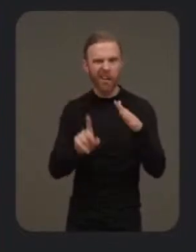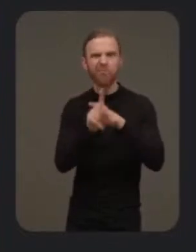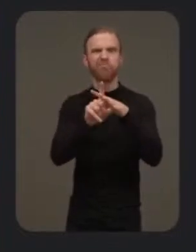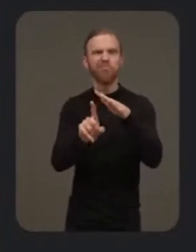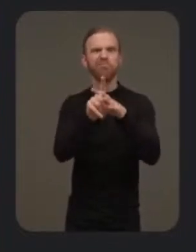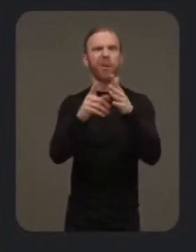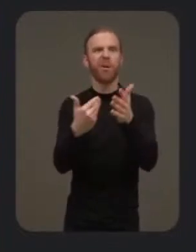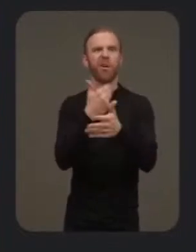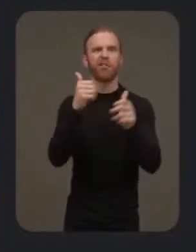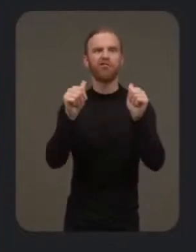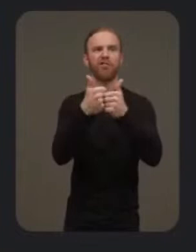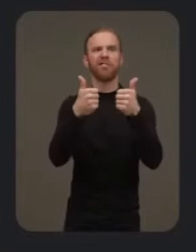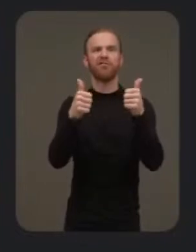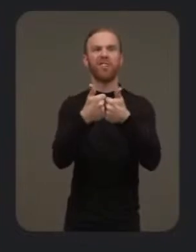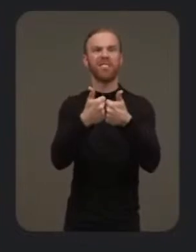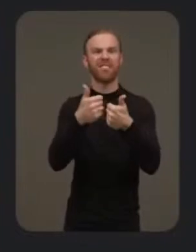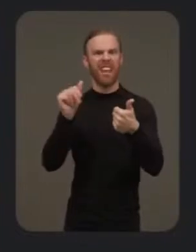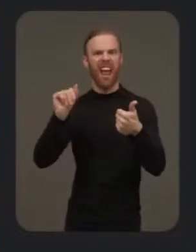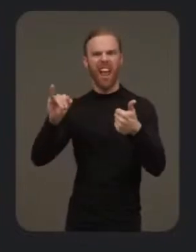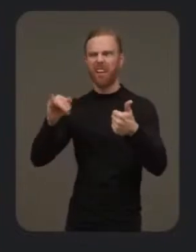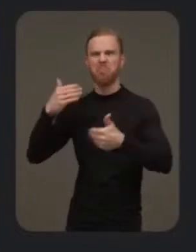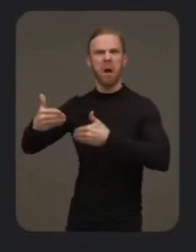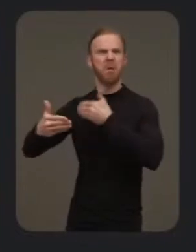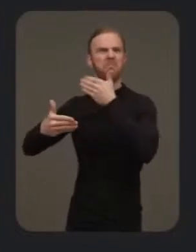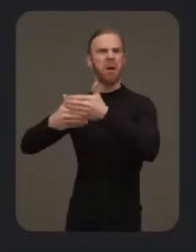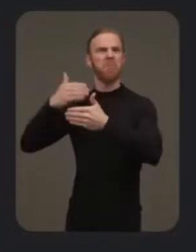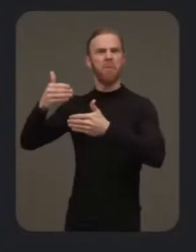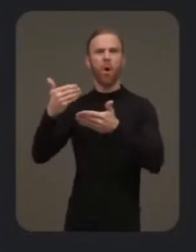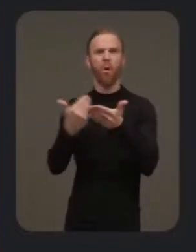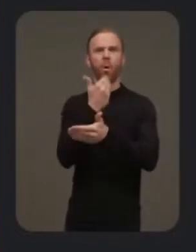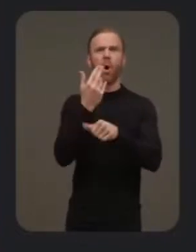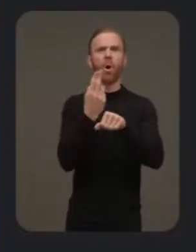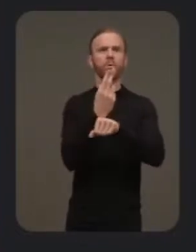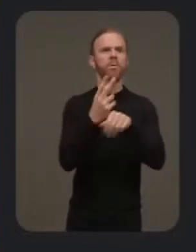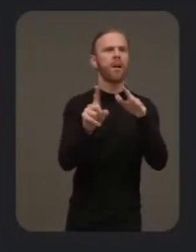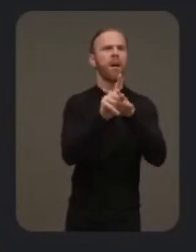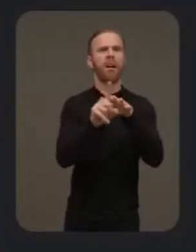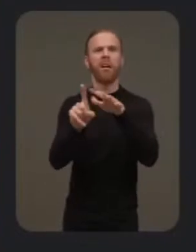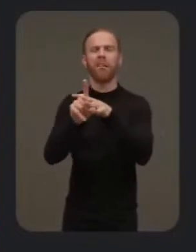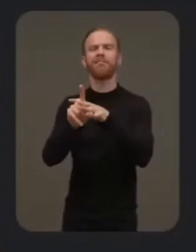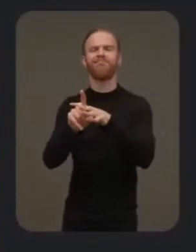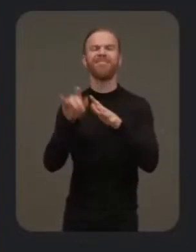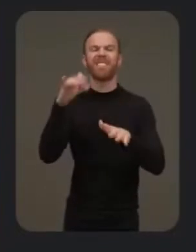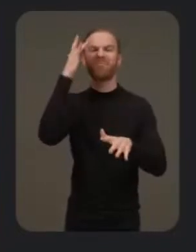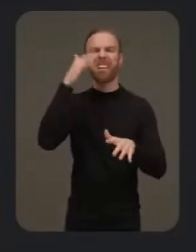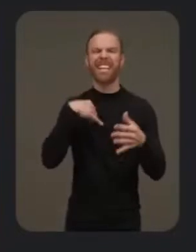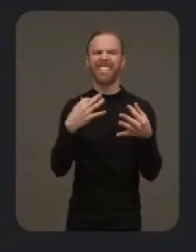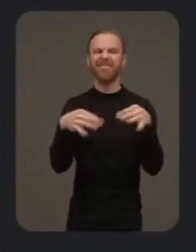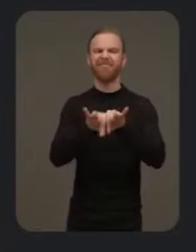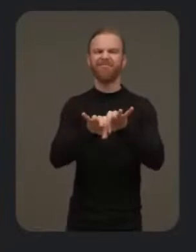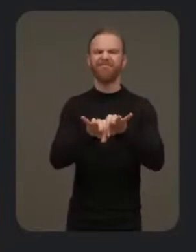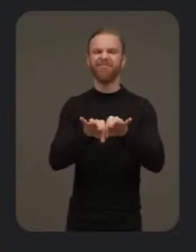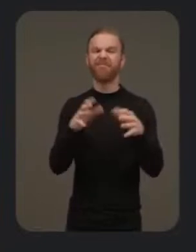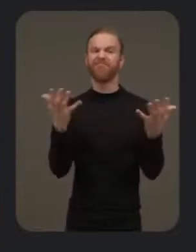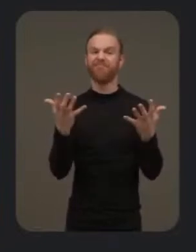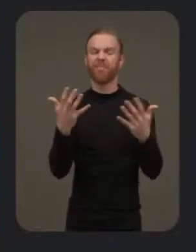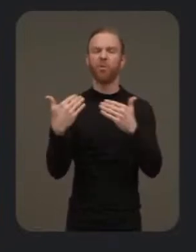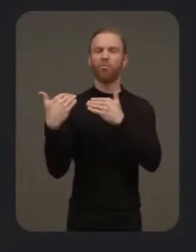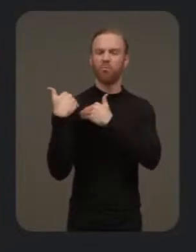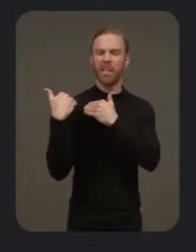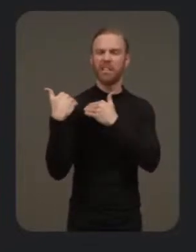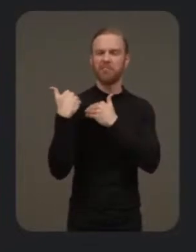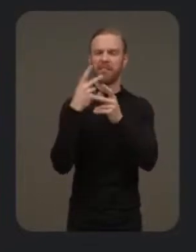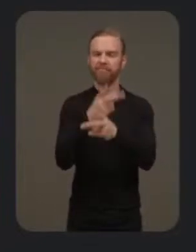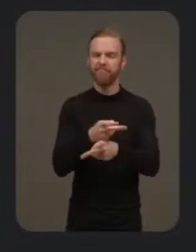more advanced and new uses emerge. That's why we believe it's imperative to take a responsible approach